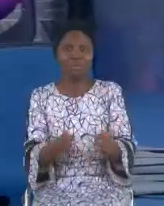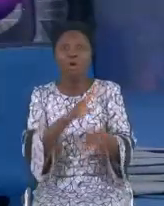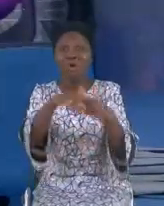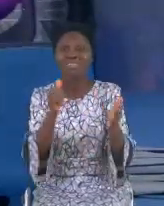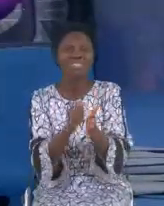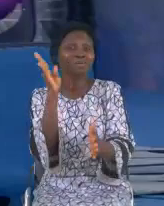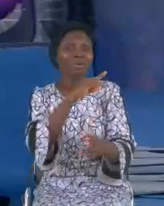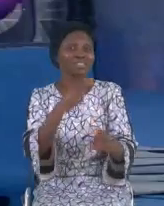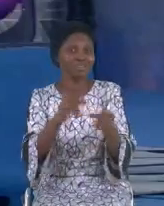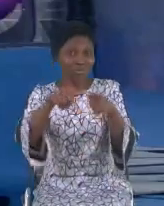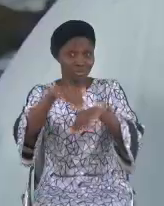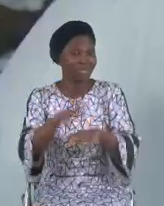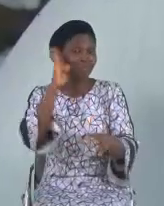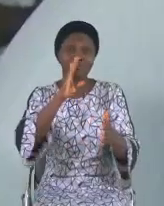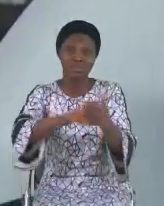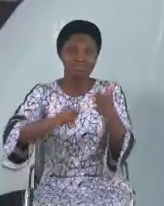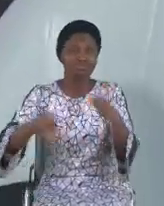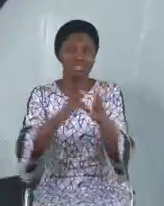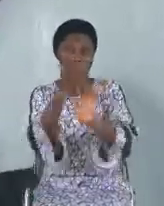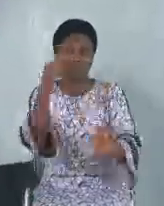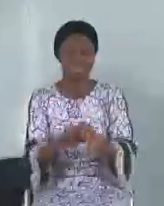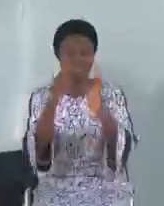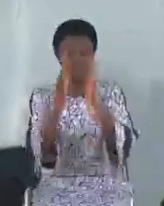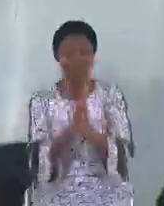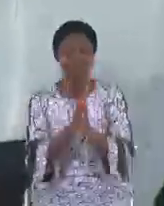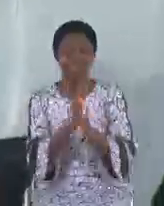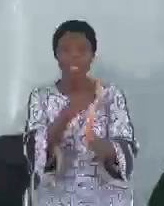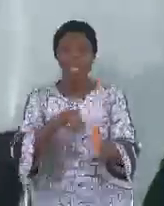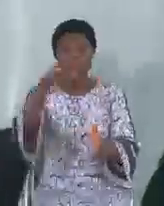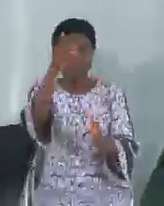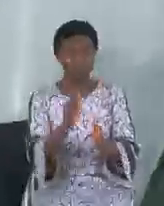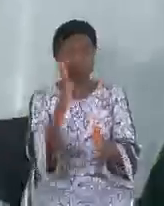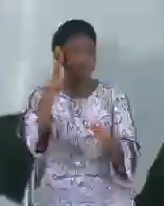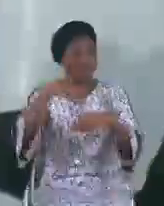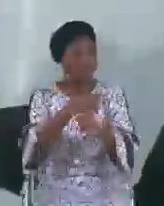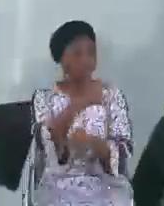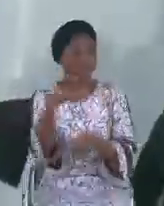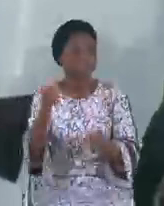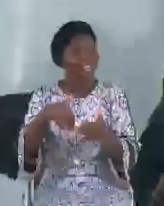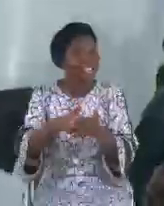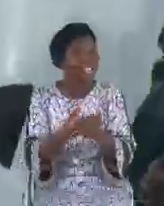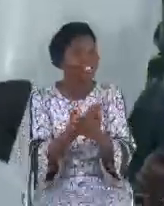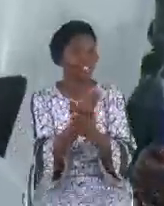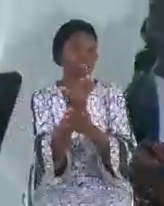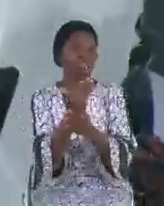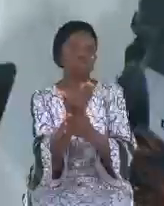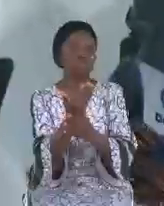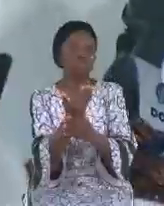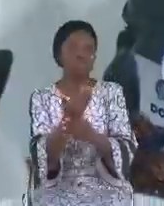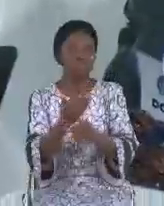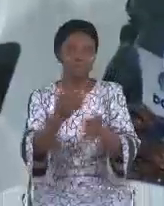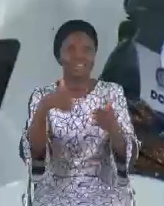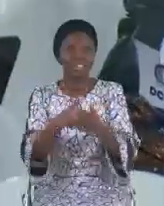is gone. Amen. And then God will make you a new instrument that will build